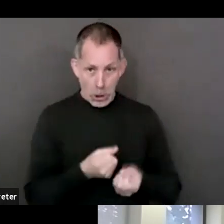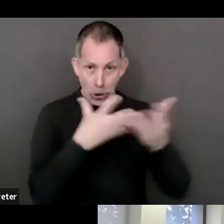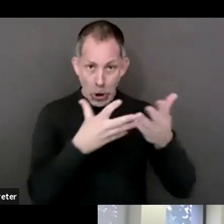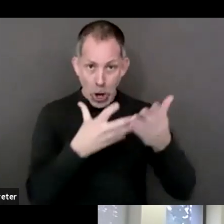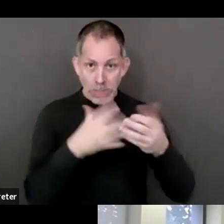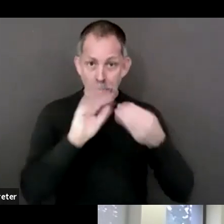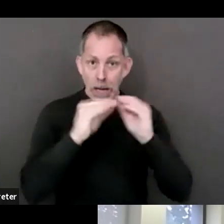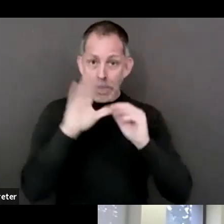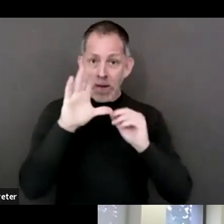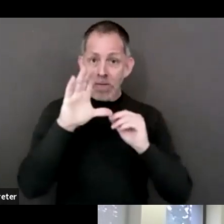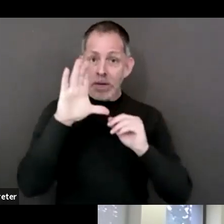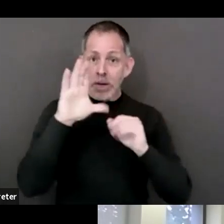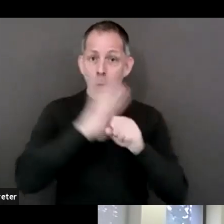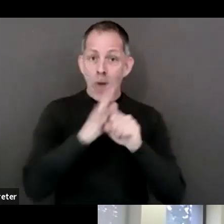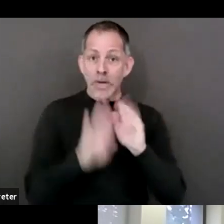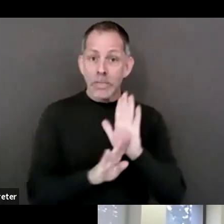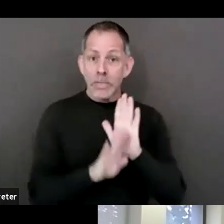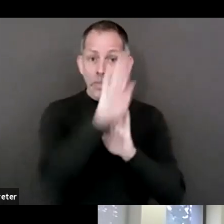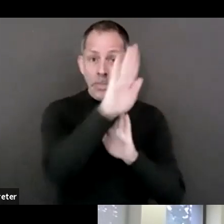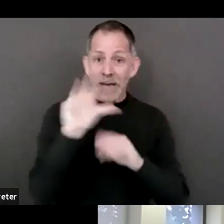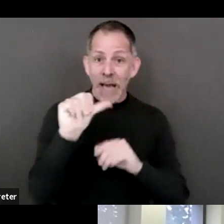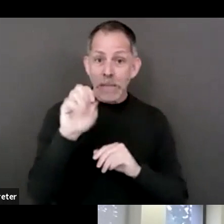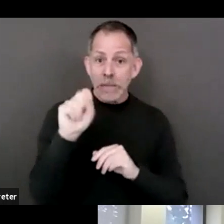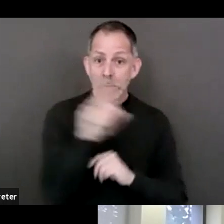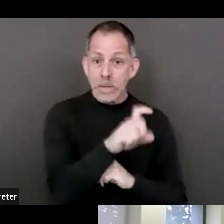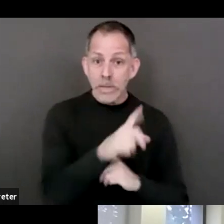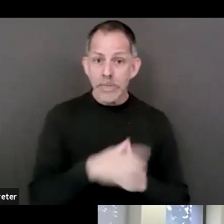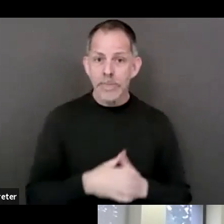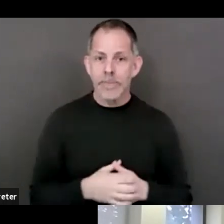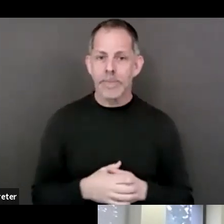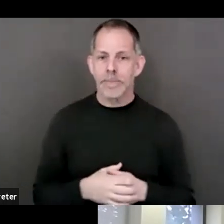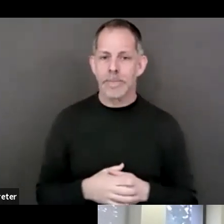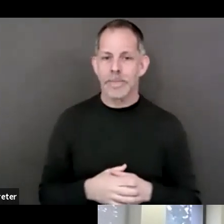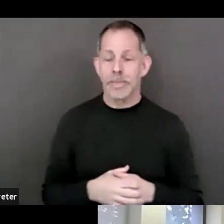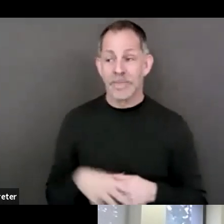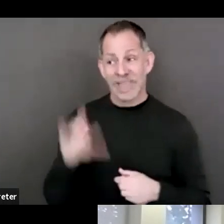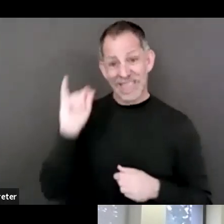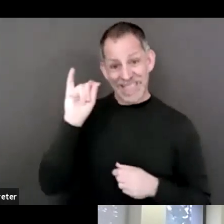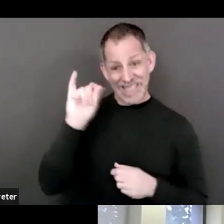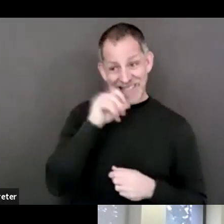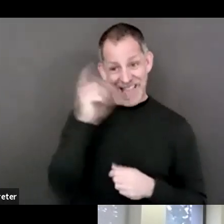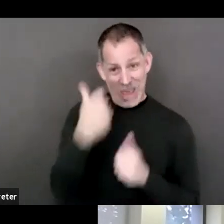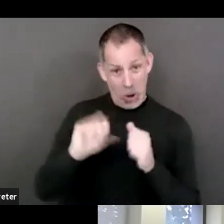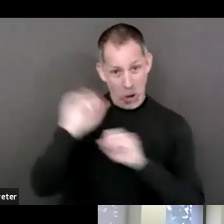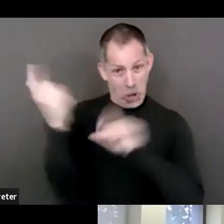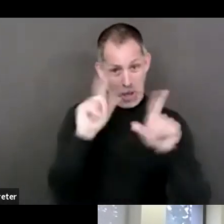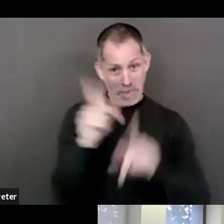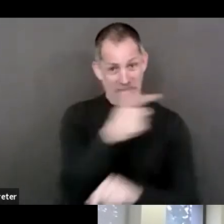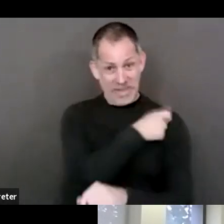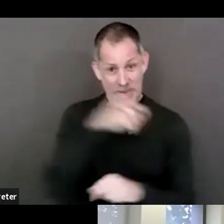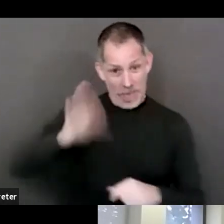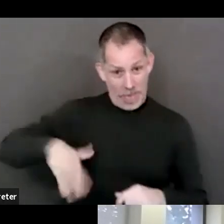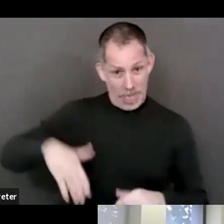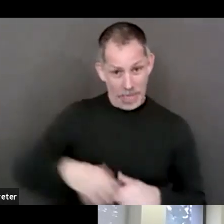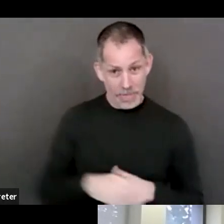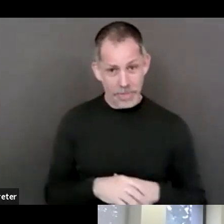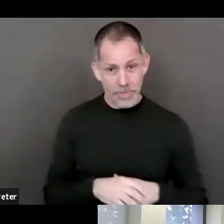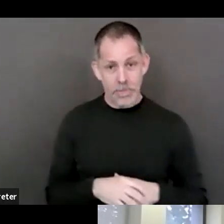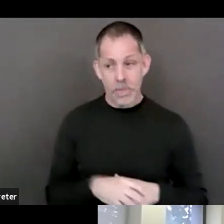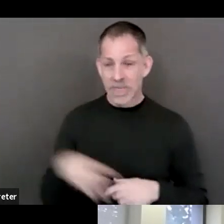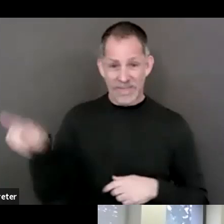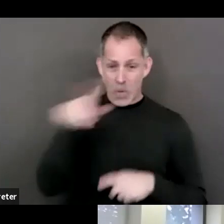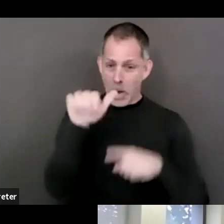Well, not if everybody gets vaccinated and everybody really sticks to the guidance. That means if you're